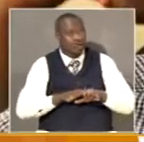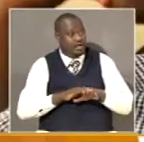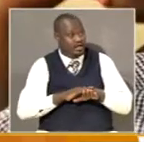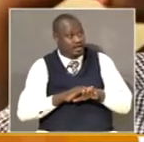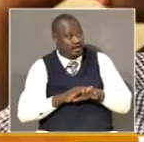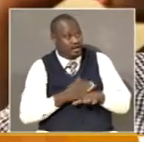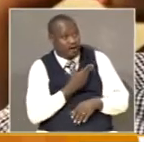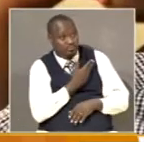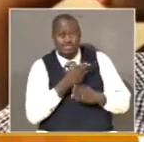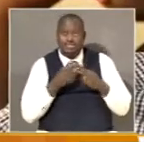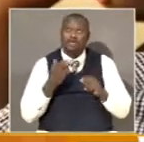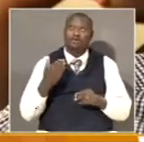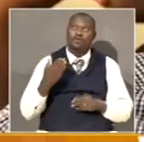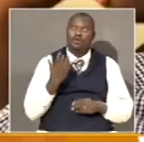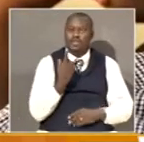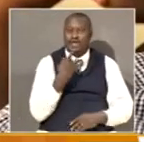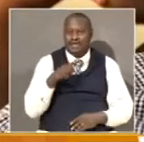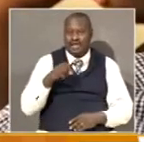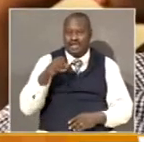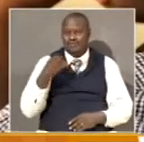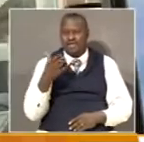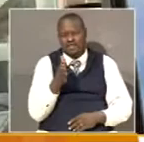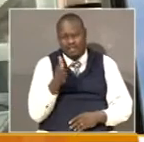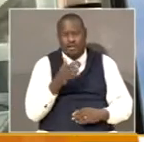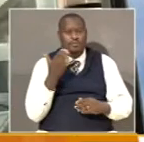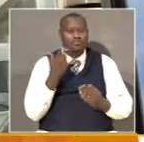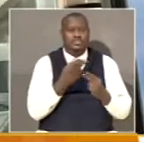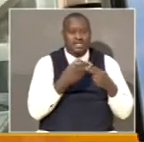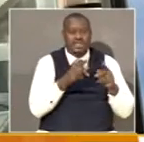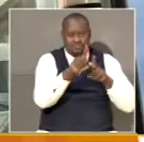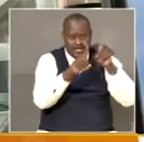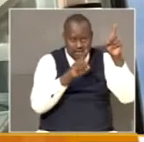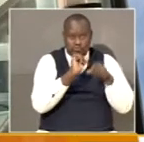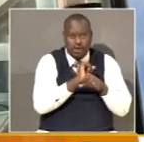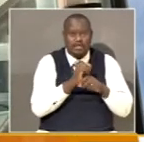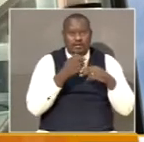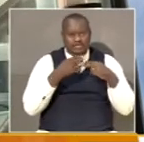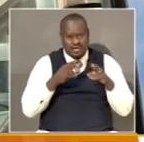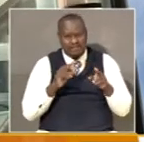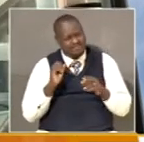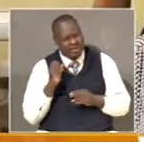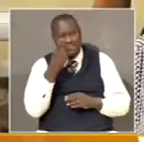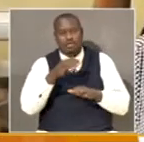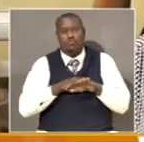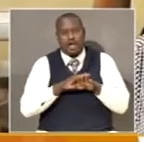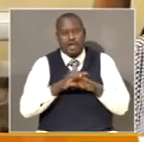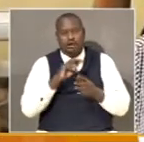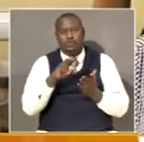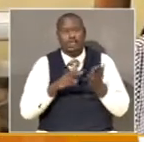a career she started in mid-90s, rising from the level of a reporter to the first Luganda anchor in the country. Towards